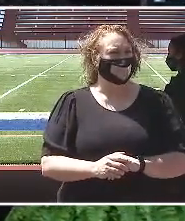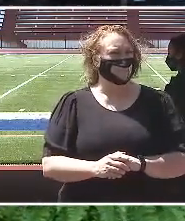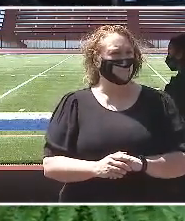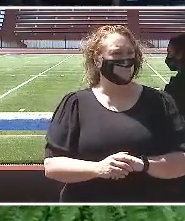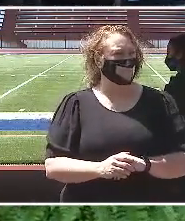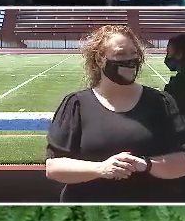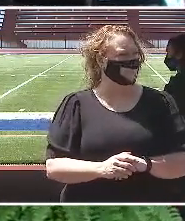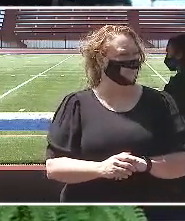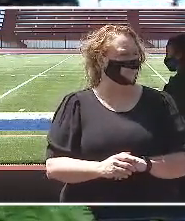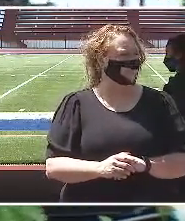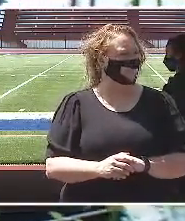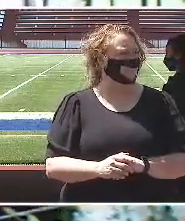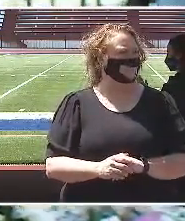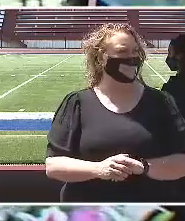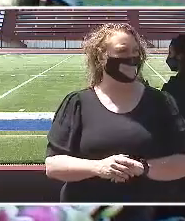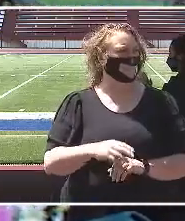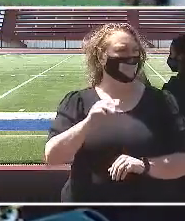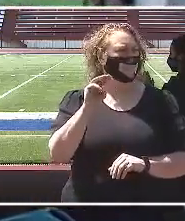Muhammad Jamal Ashtar.